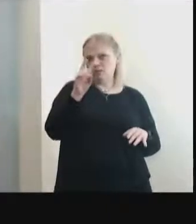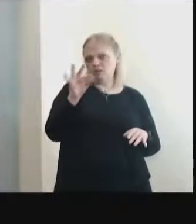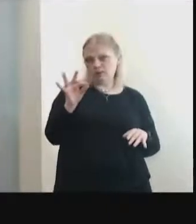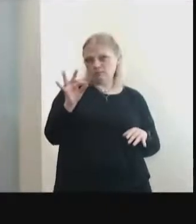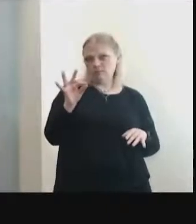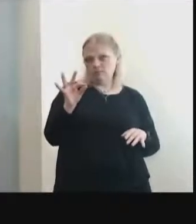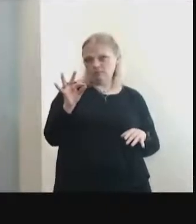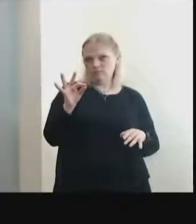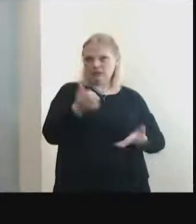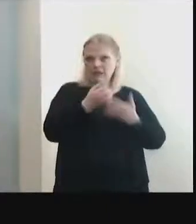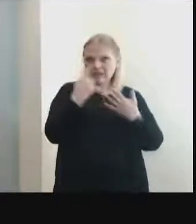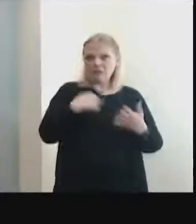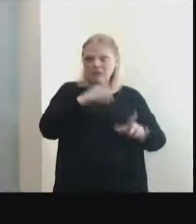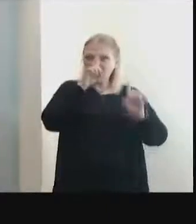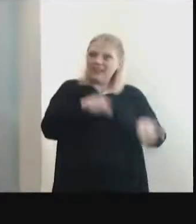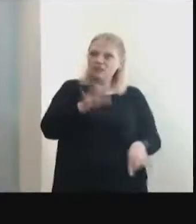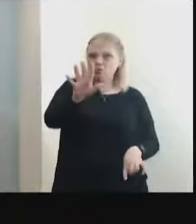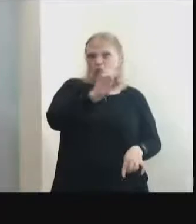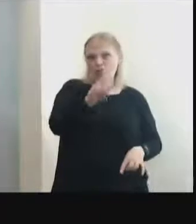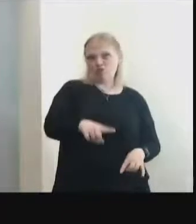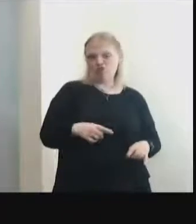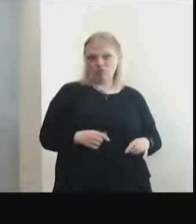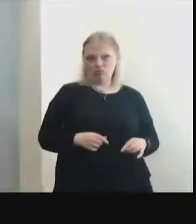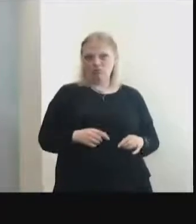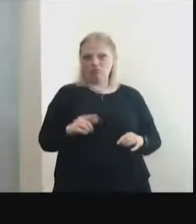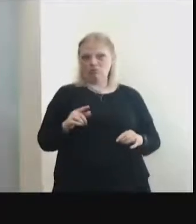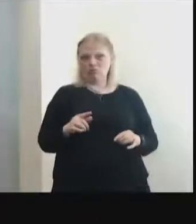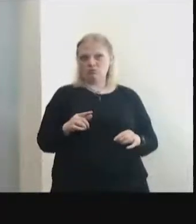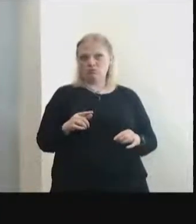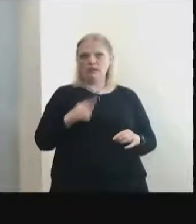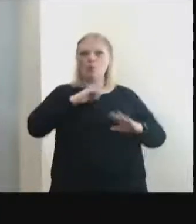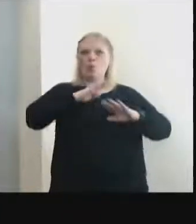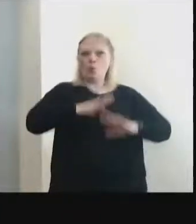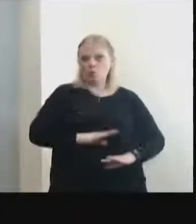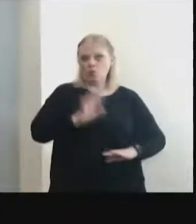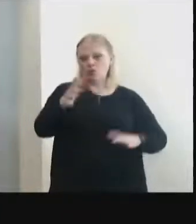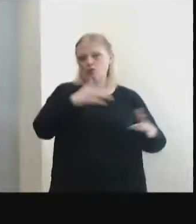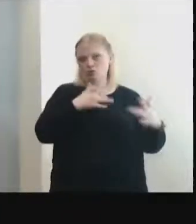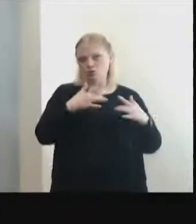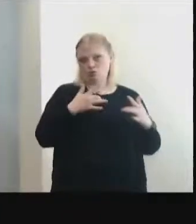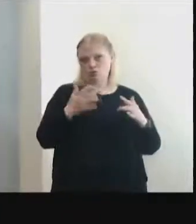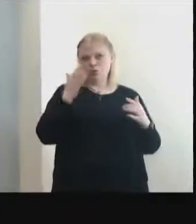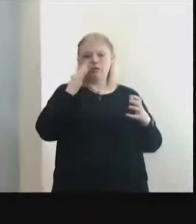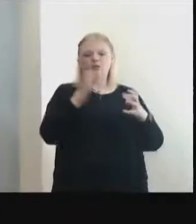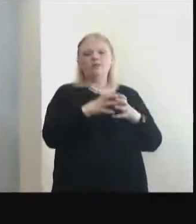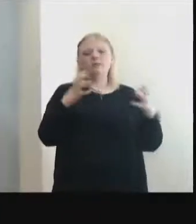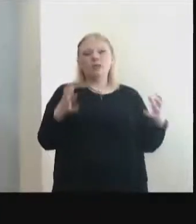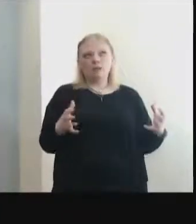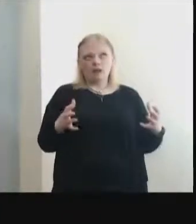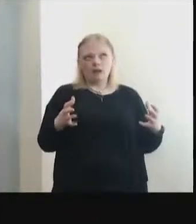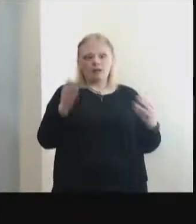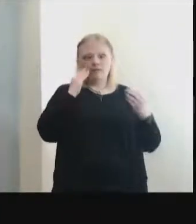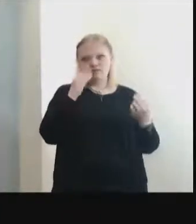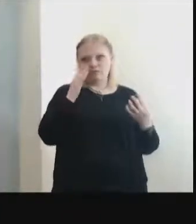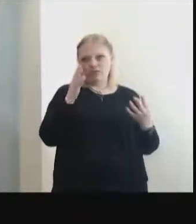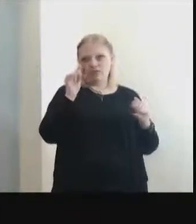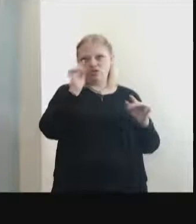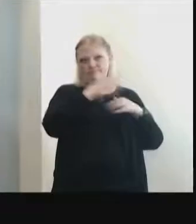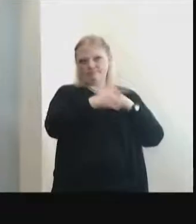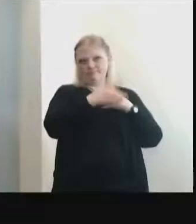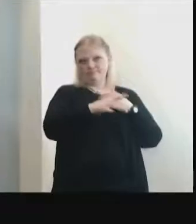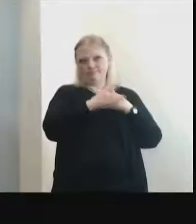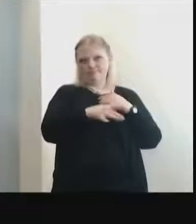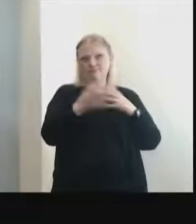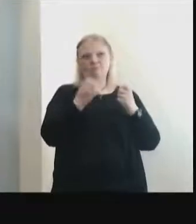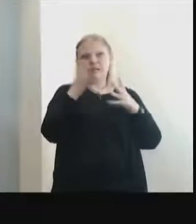858-2929. Help us answer your questions and allay your concerns. And I know there's a lot of information out there and questions